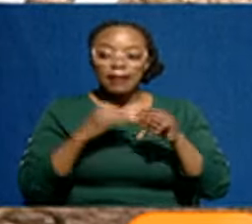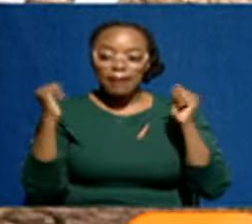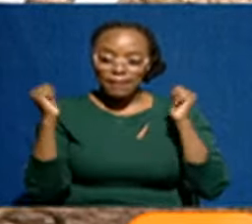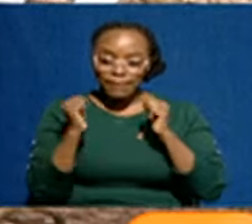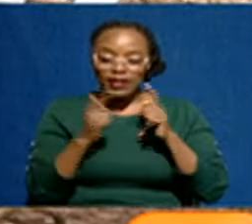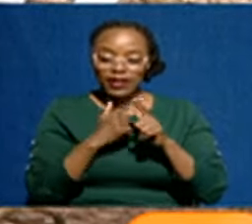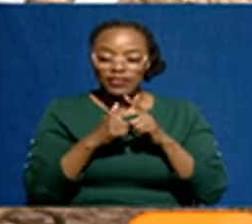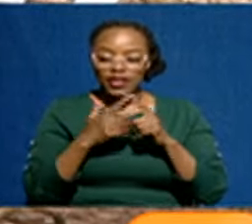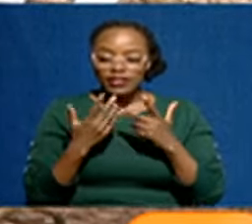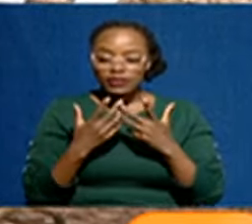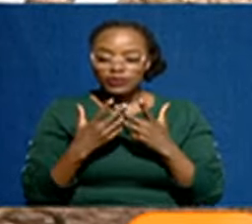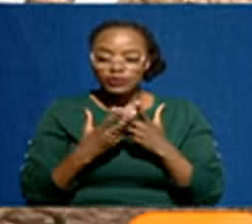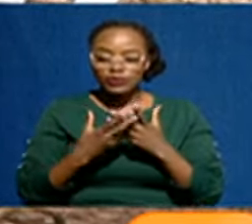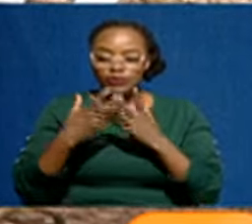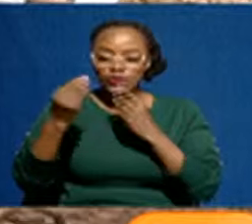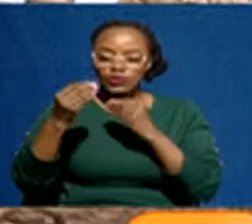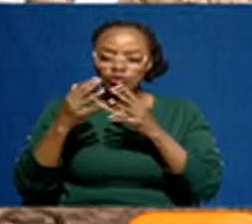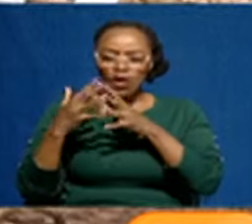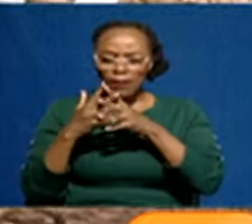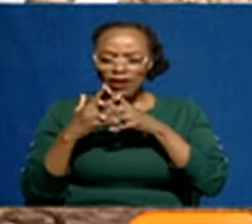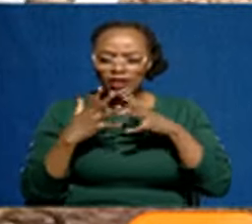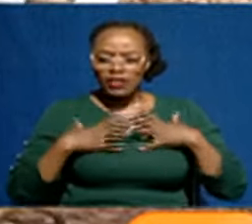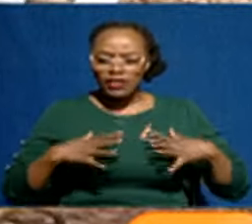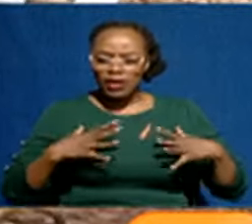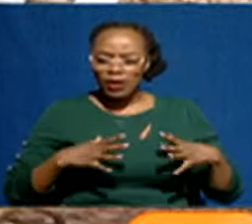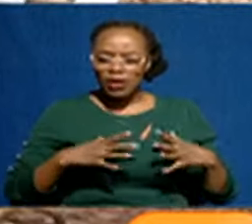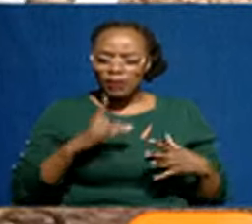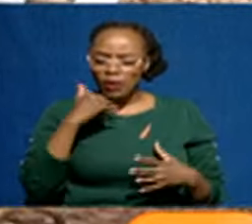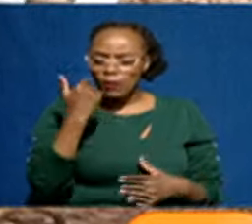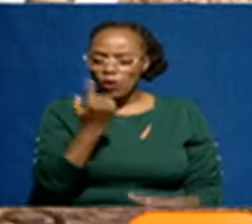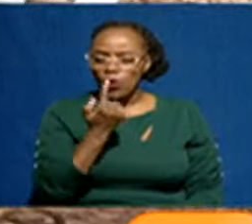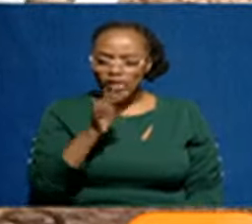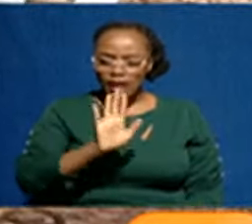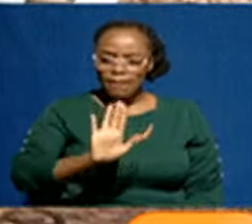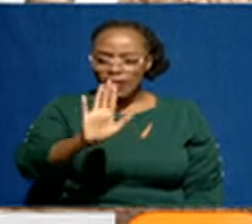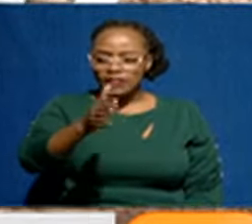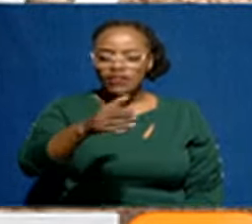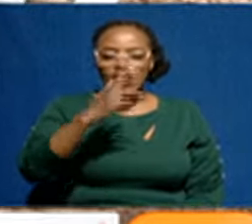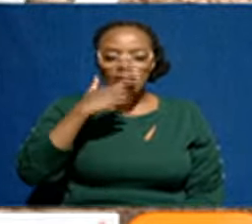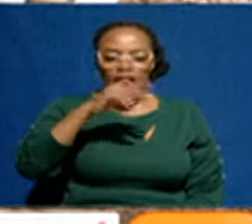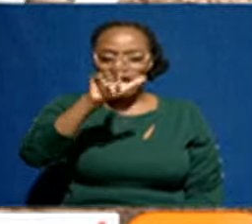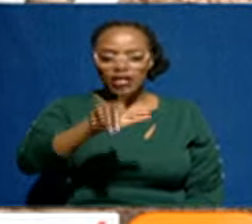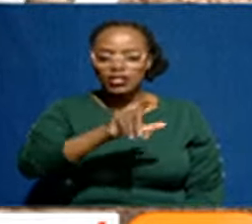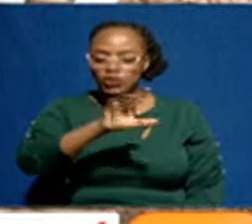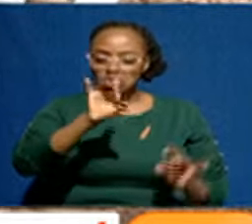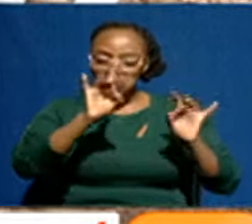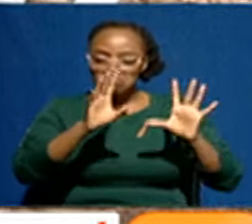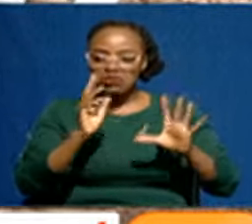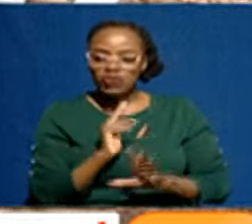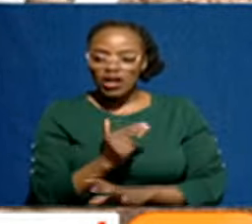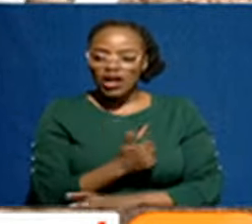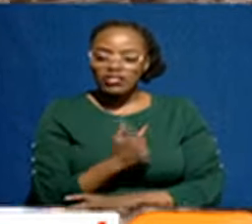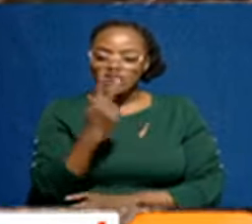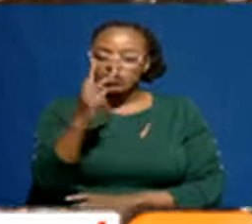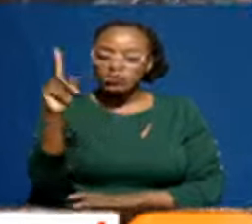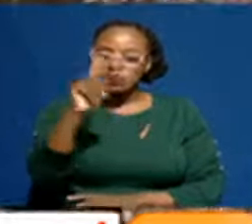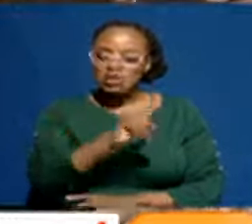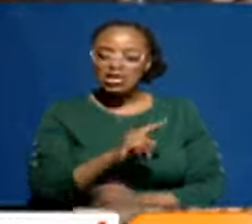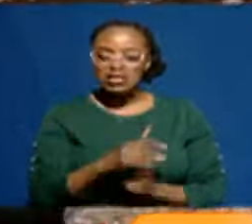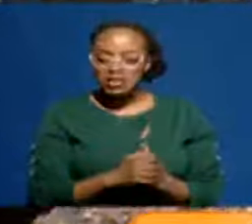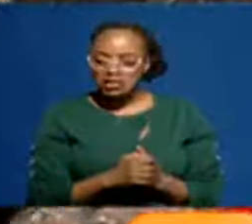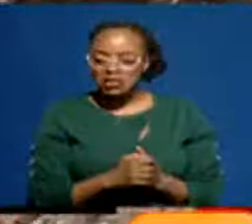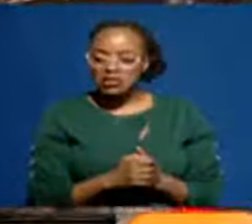Amerika. Sio watu ya nini imeletea sisi hata risk cross imeletea sisi dawa. Siku mbili.